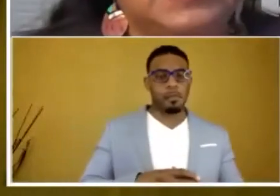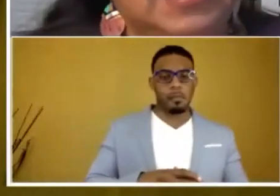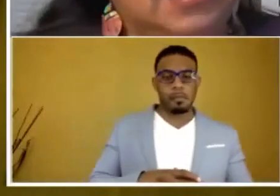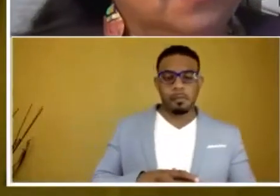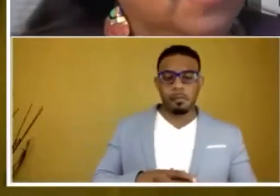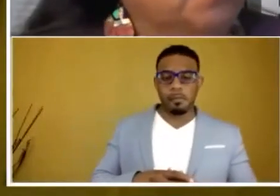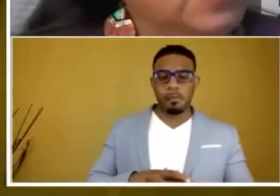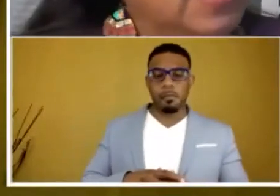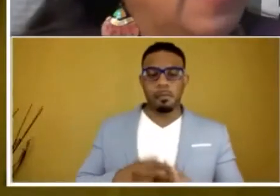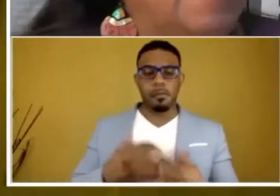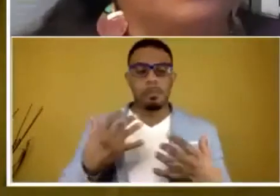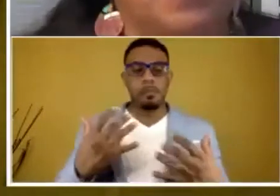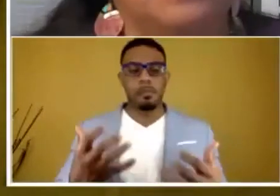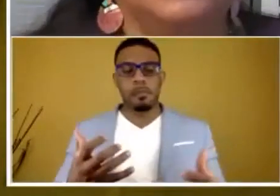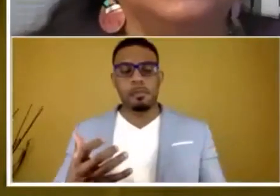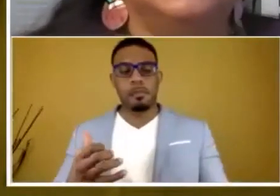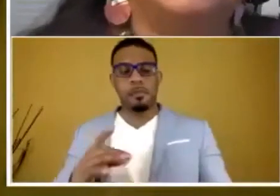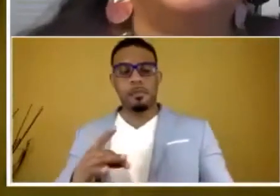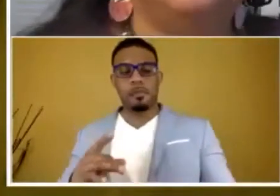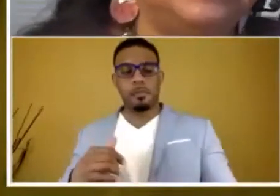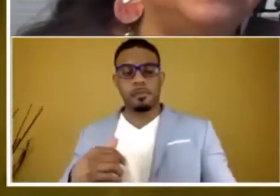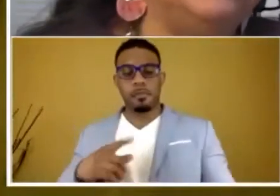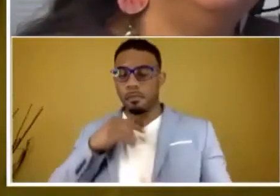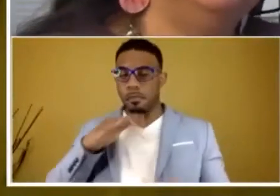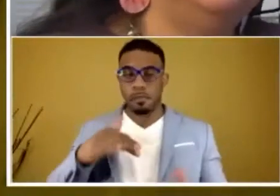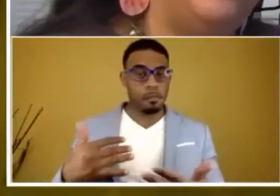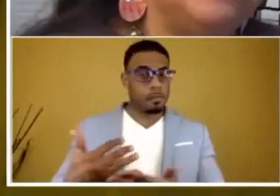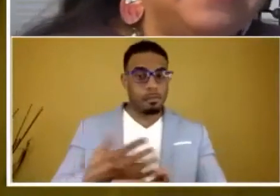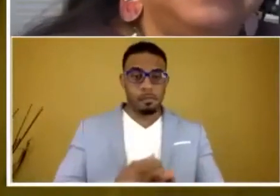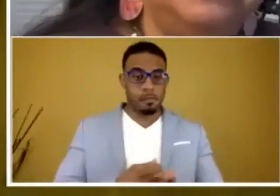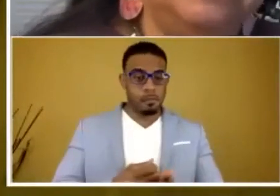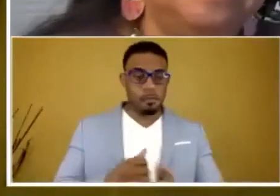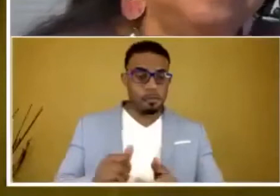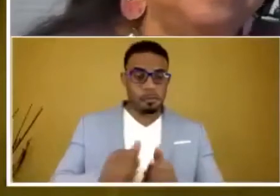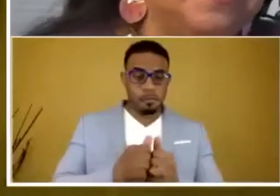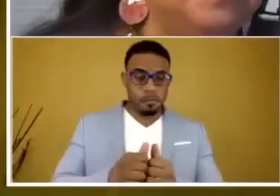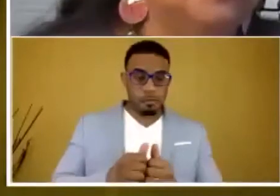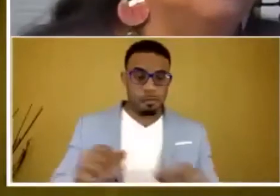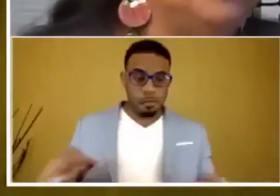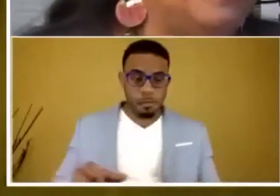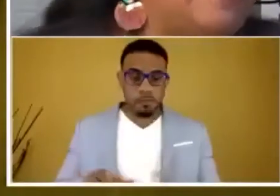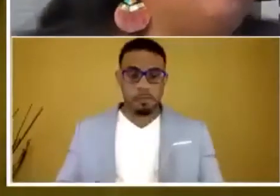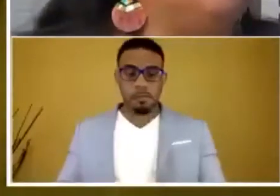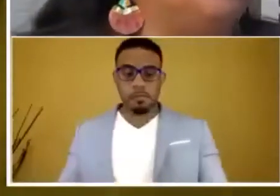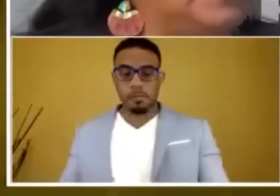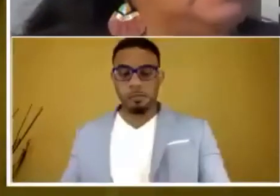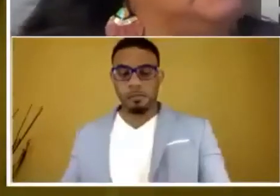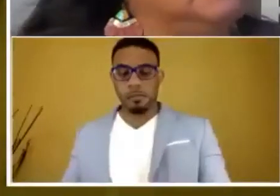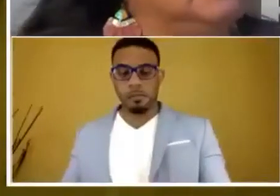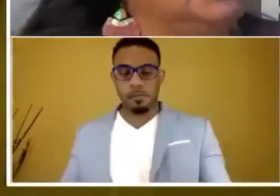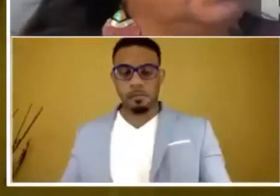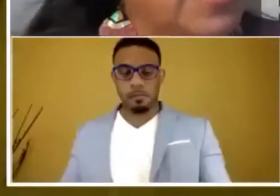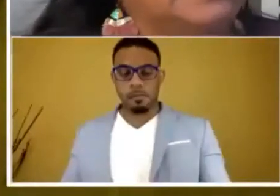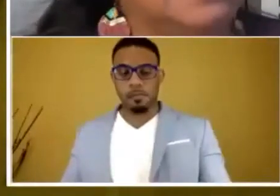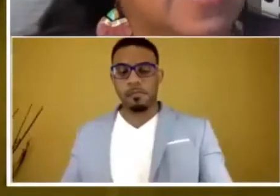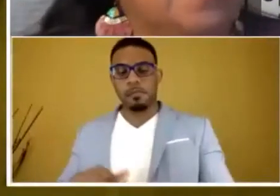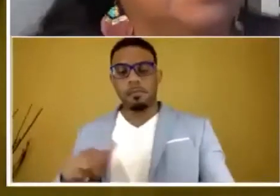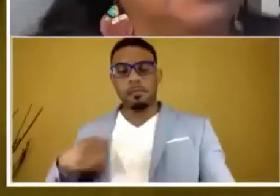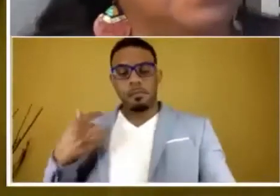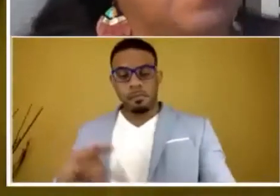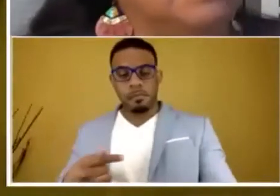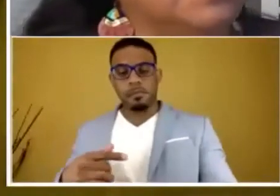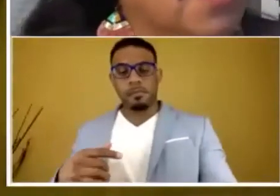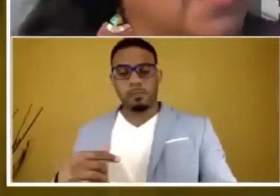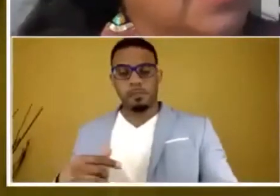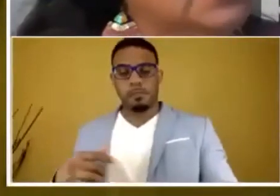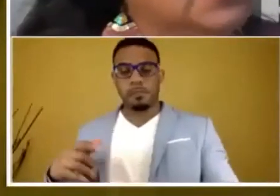And I want to say here that we have not collectively acted. We have been dragged down